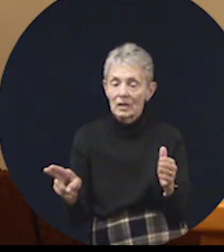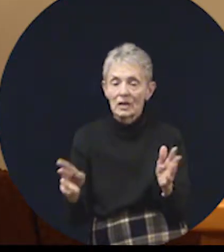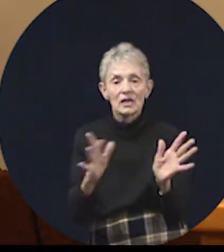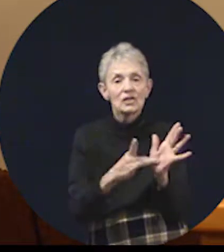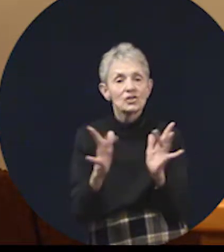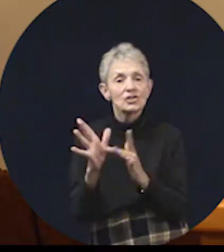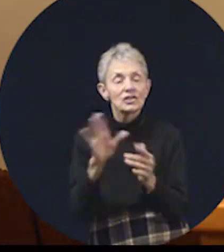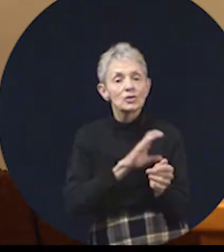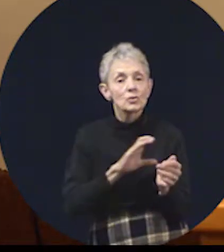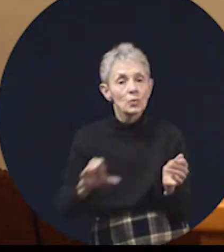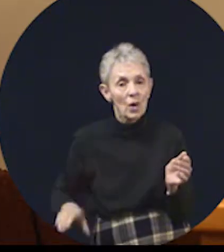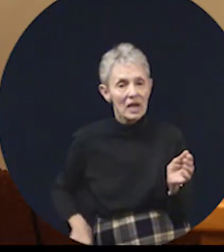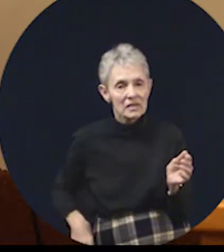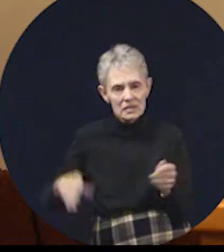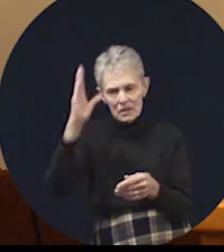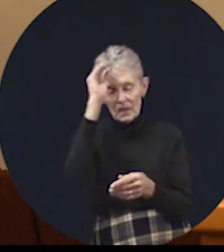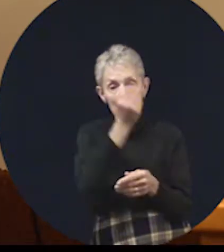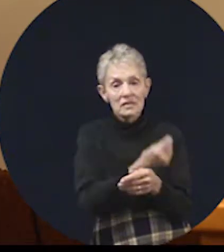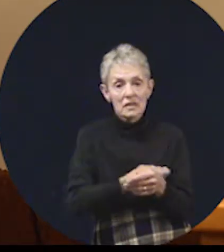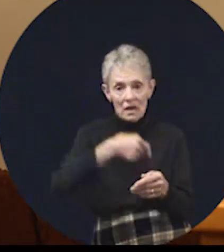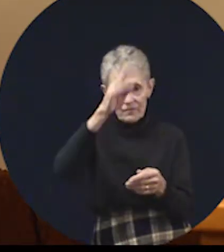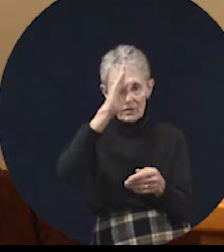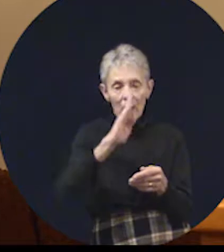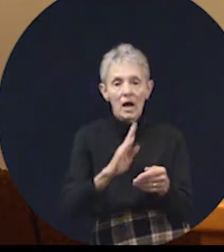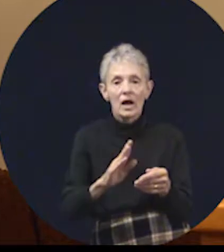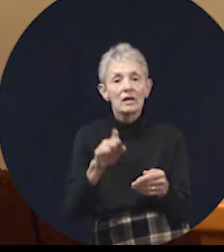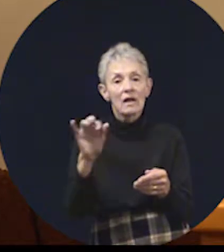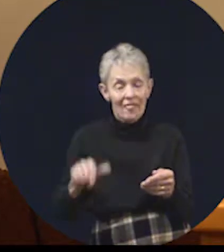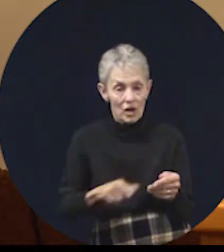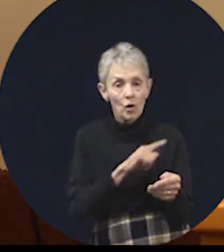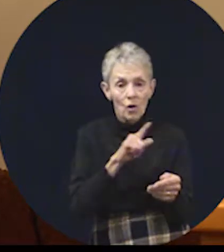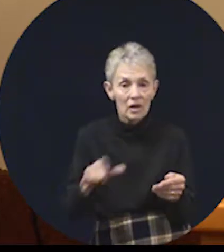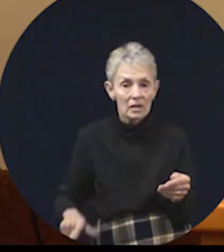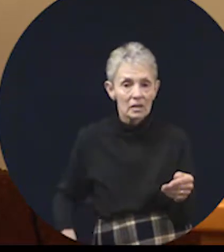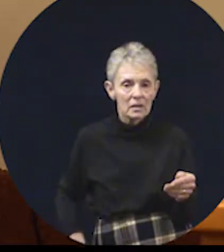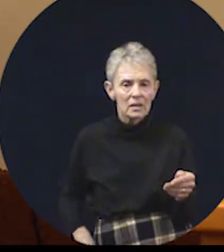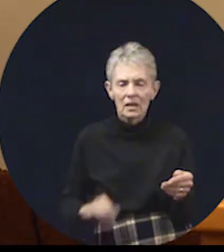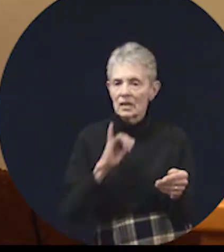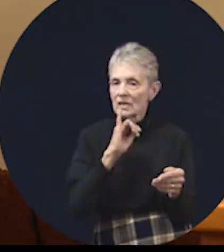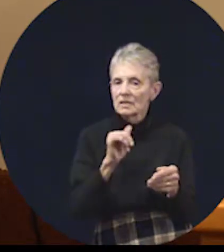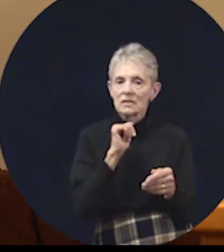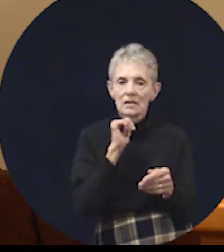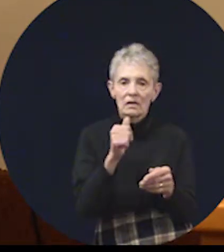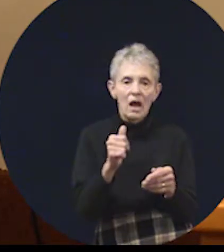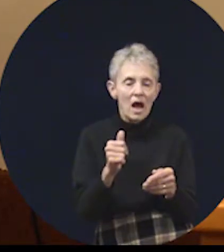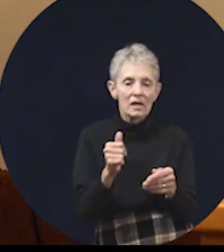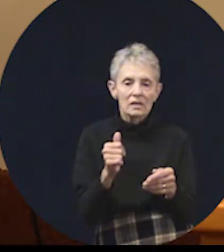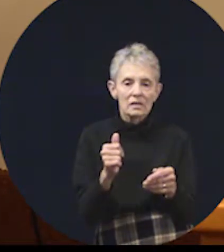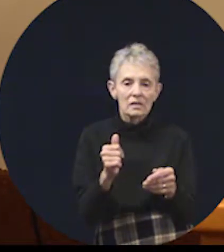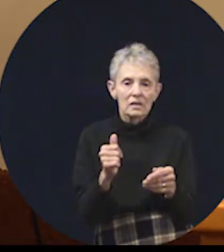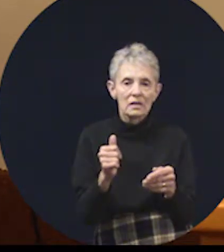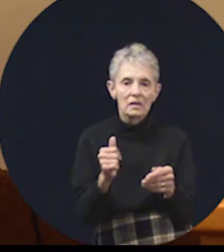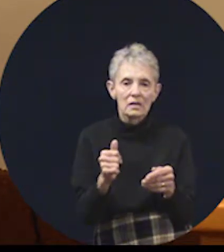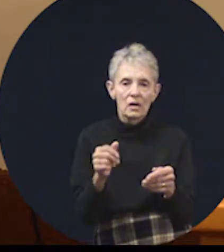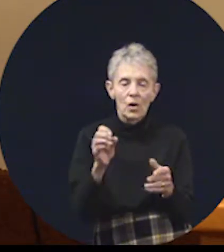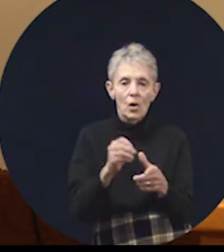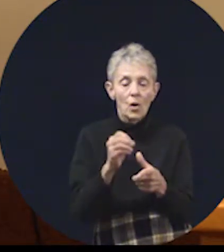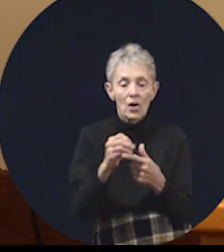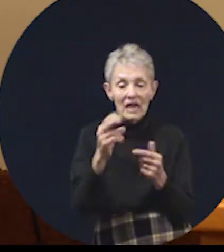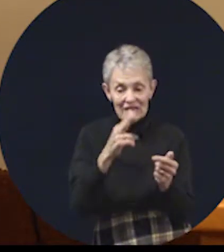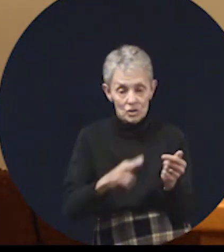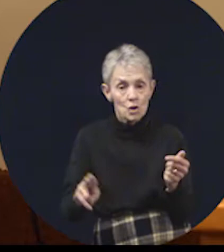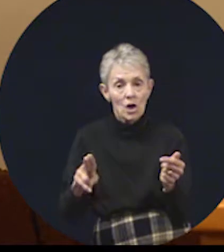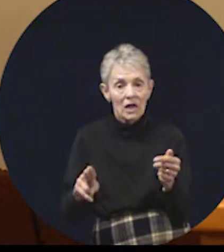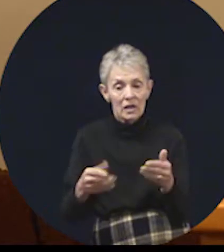Jesus Christ, the Son of God, the Lord, is no longer physically or historically present to